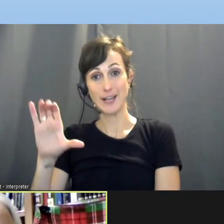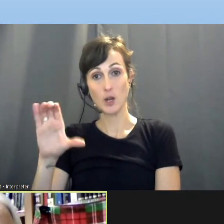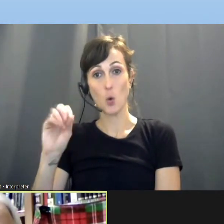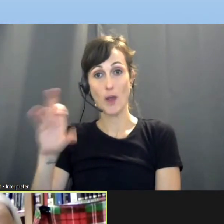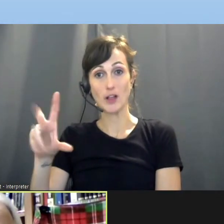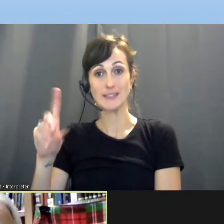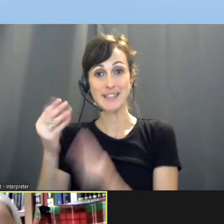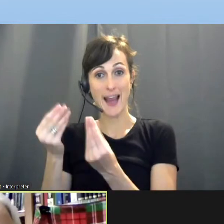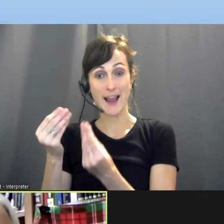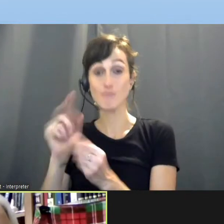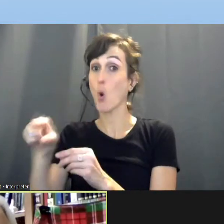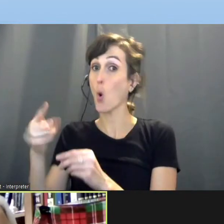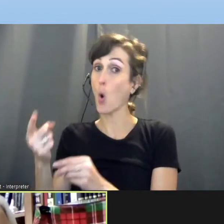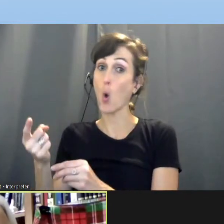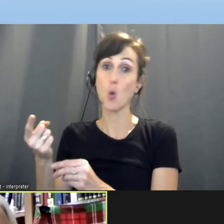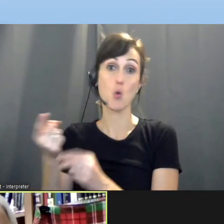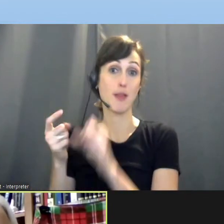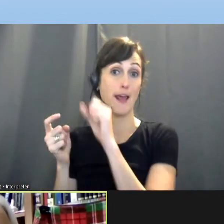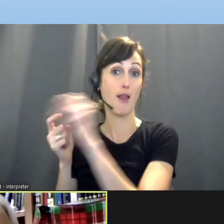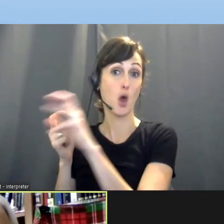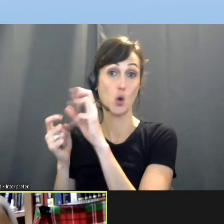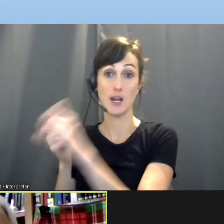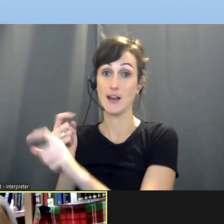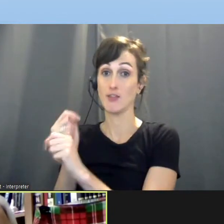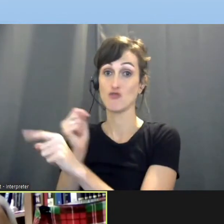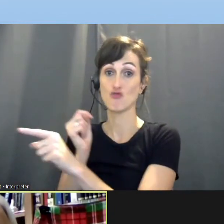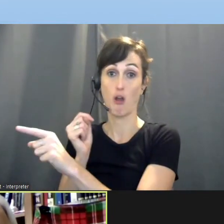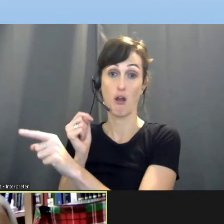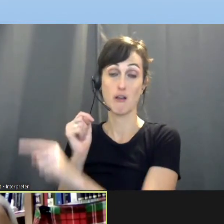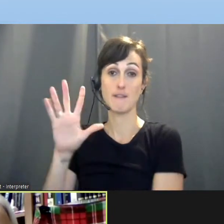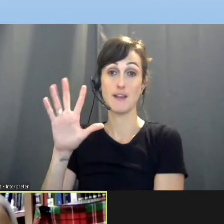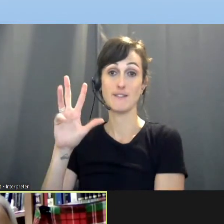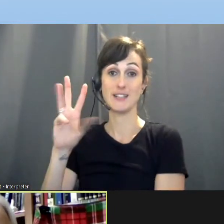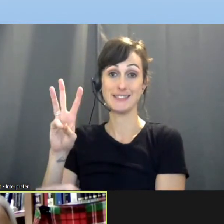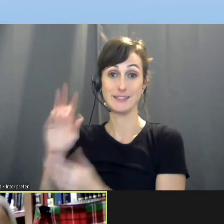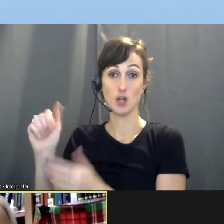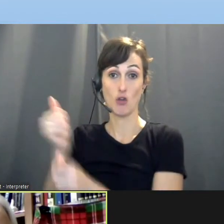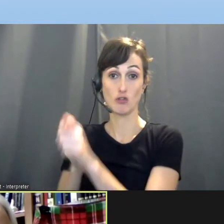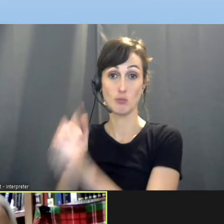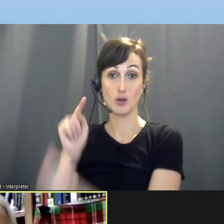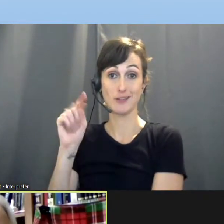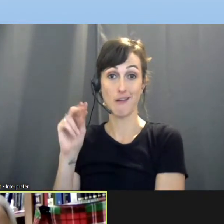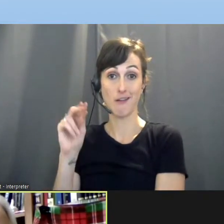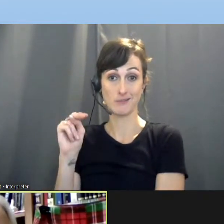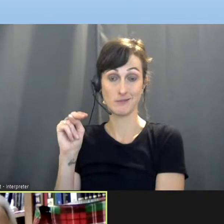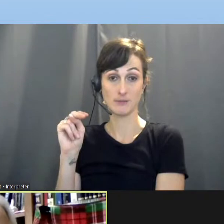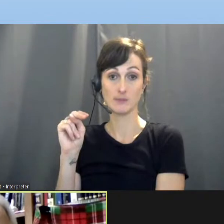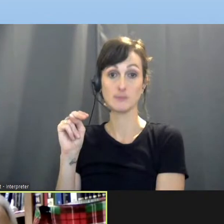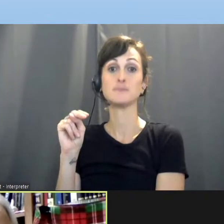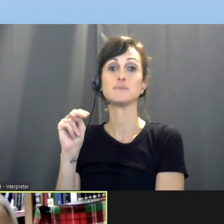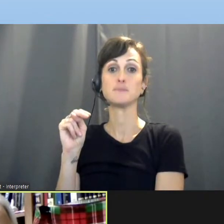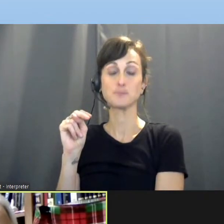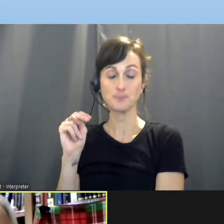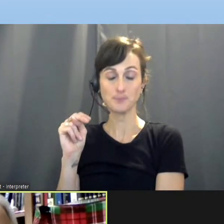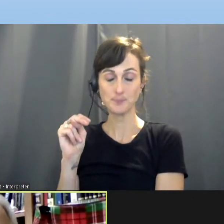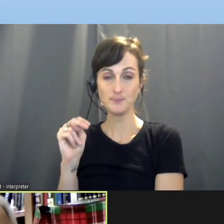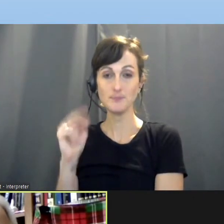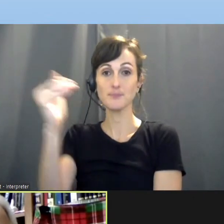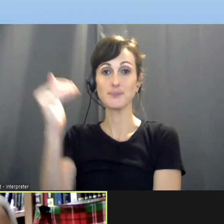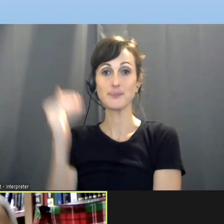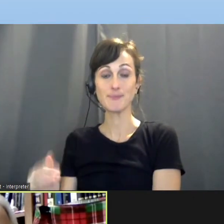only loaded in McLennan County trucks for $56 per ton. Texas Materials